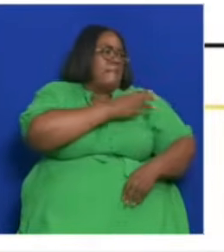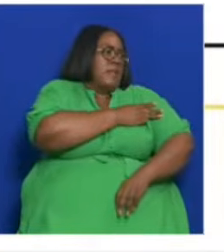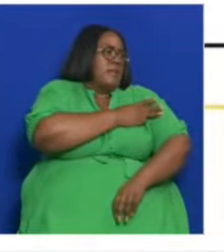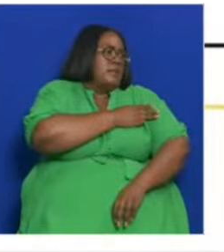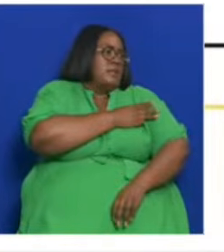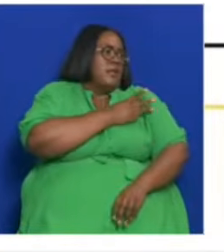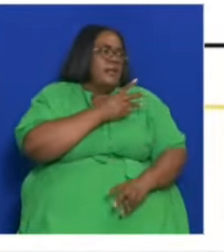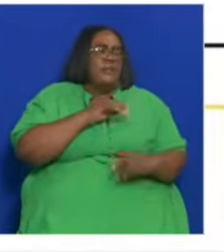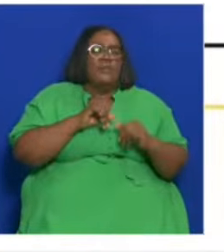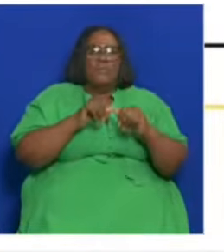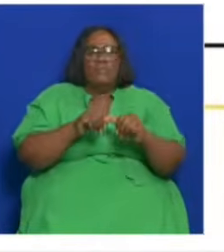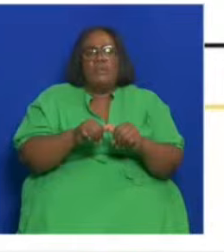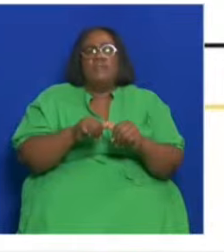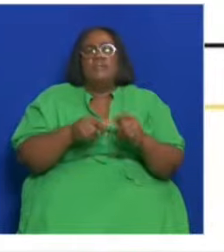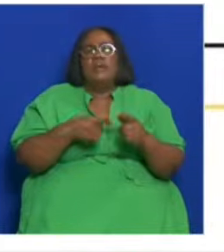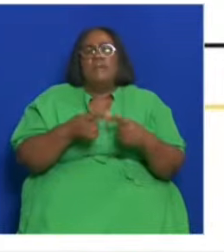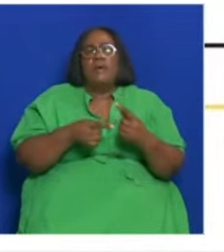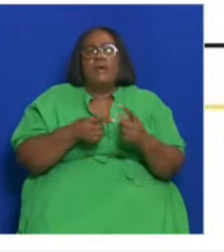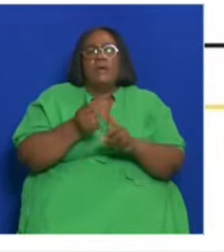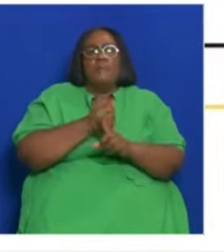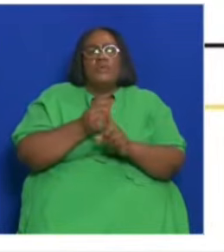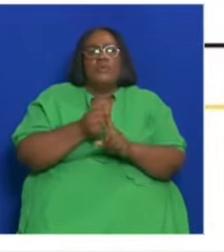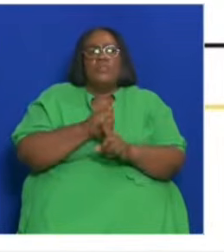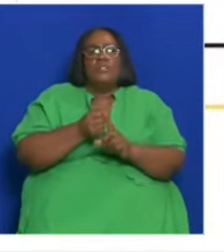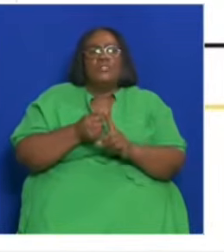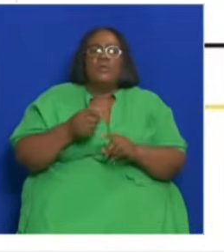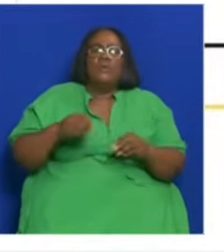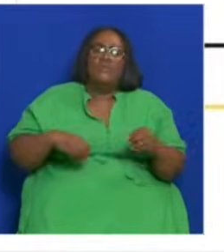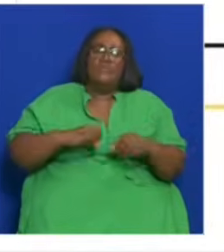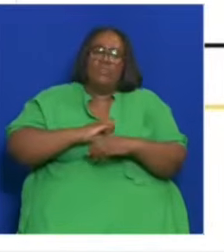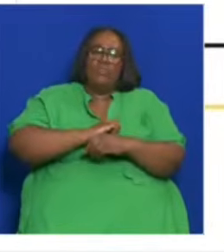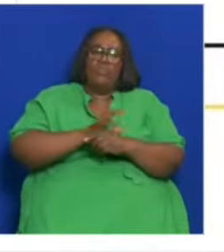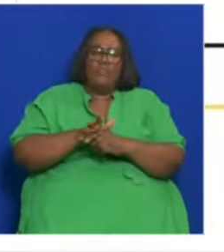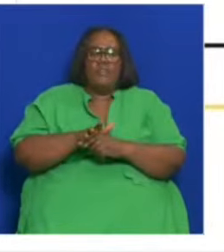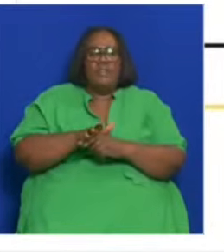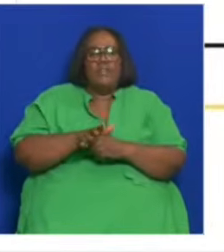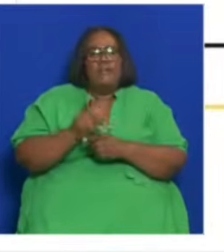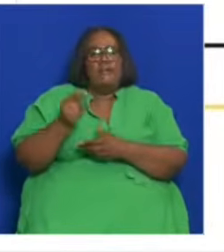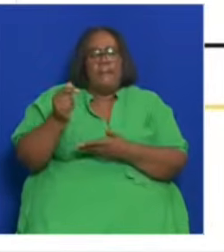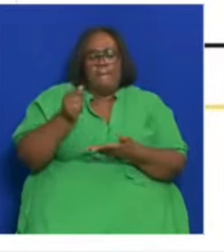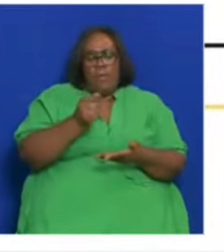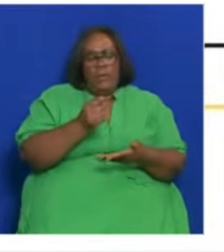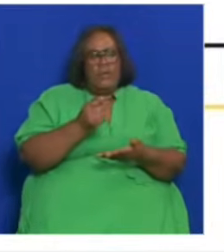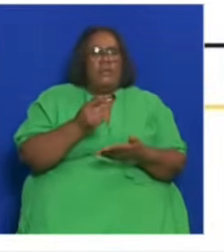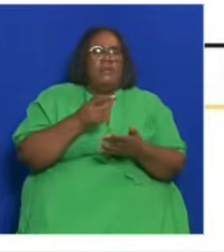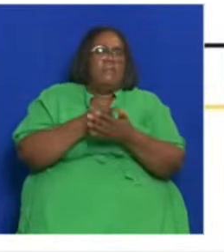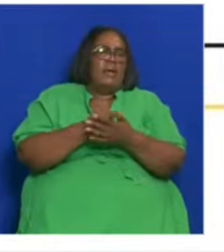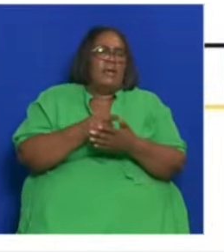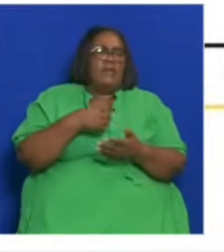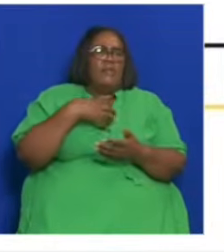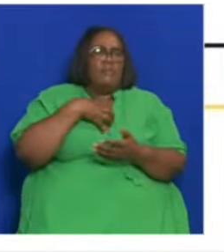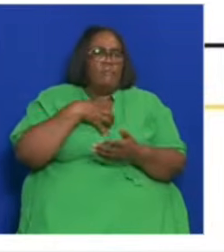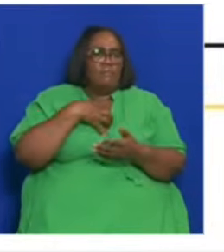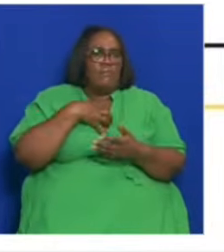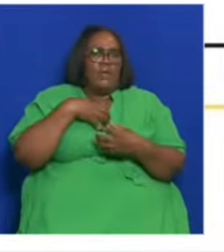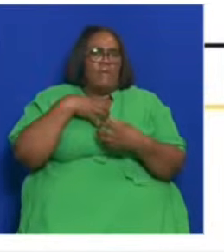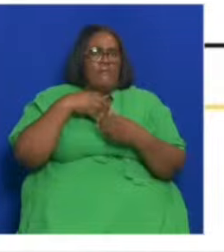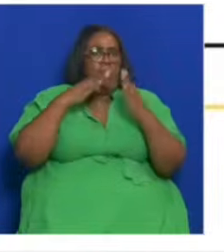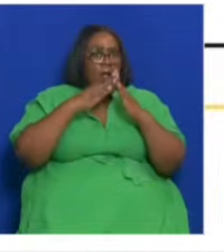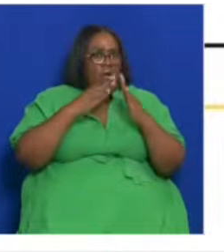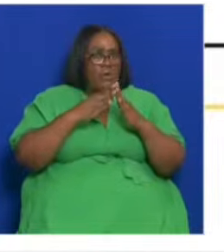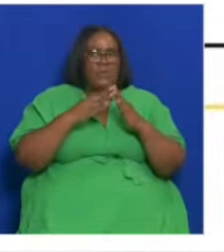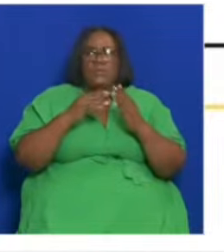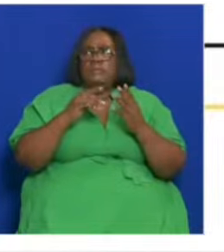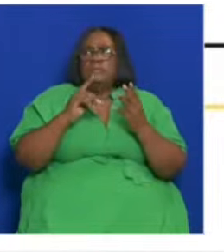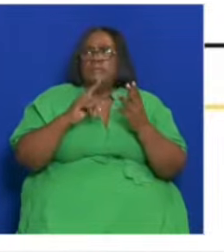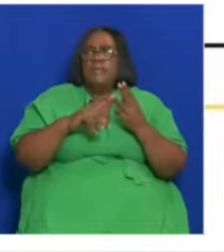of COVID funds and then mentions the purchase of property, the PKTT, and